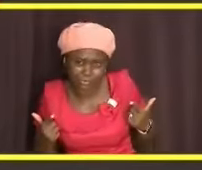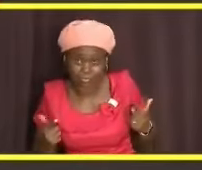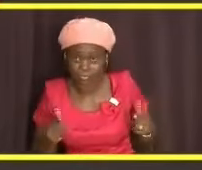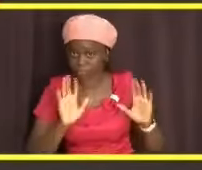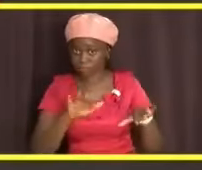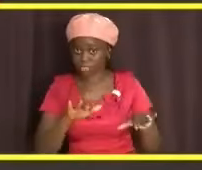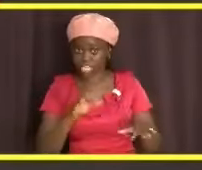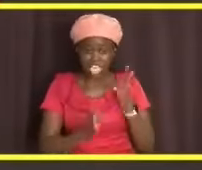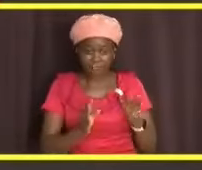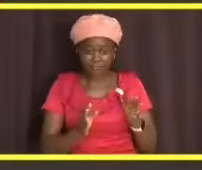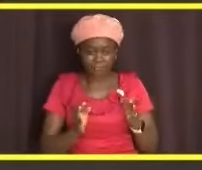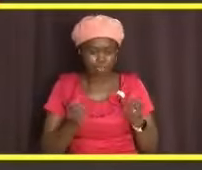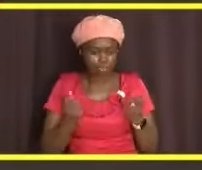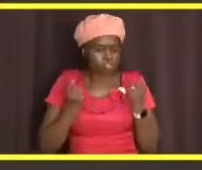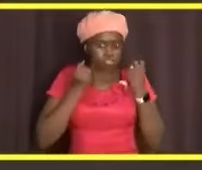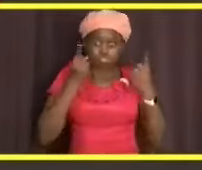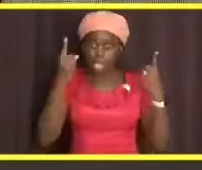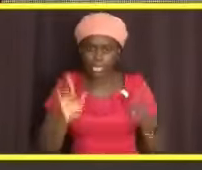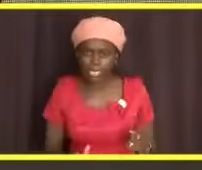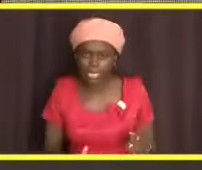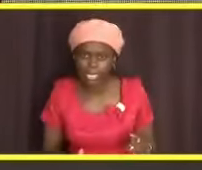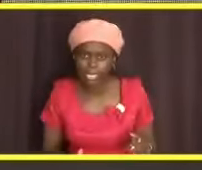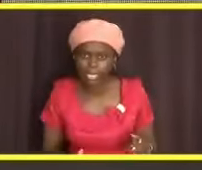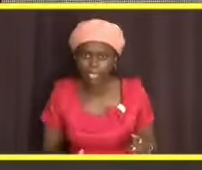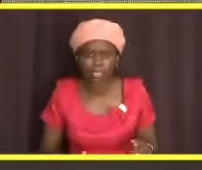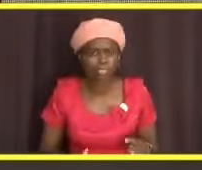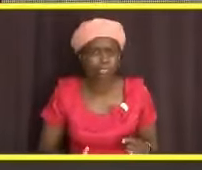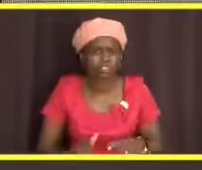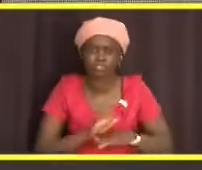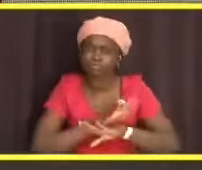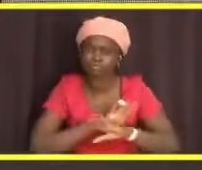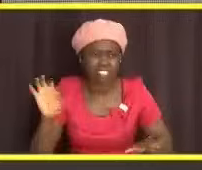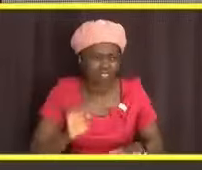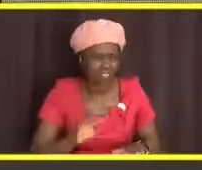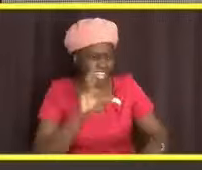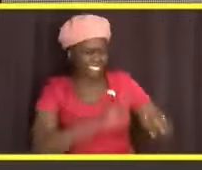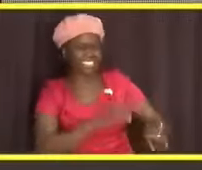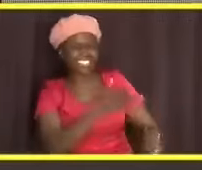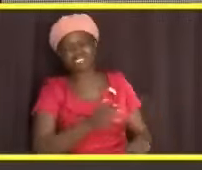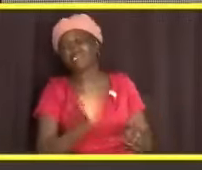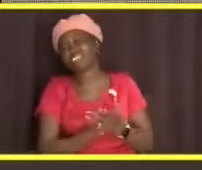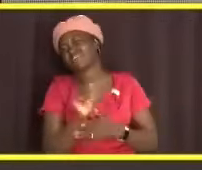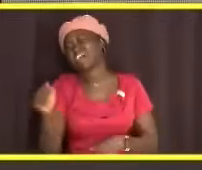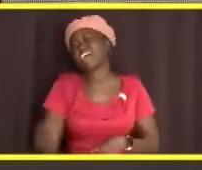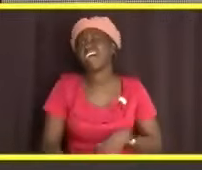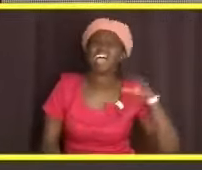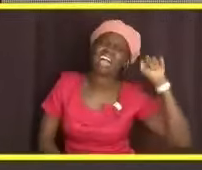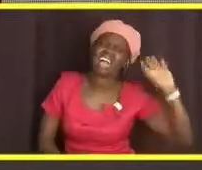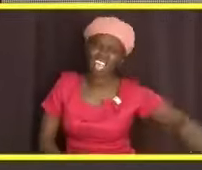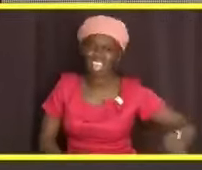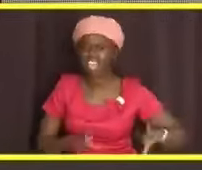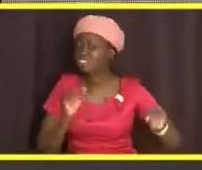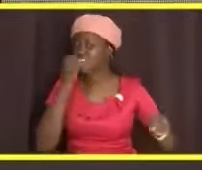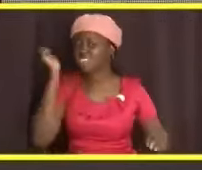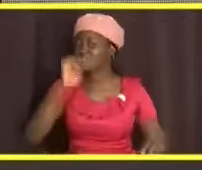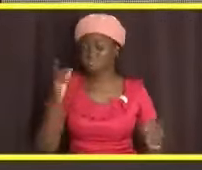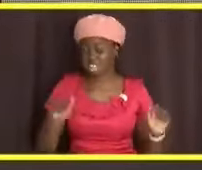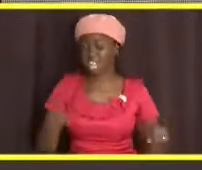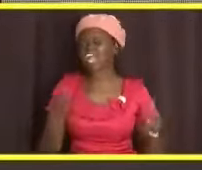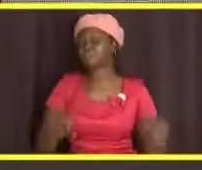If all of a sudden, and don't ever sit down there believing that there are no evil forces.